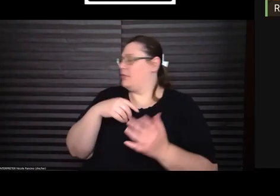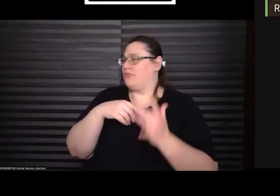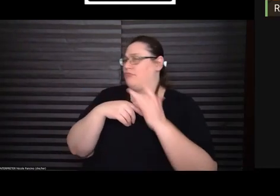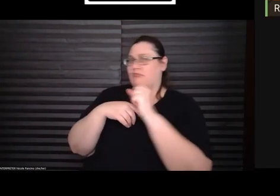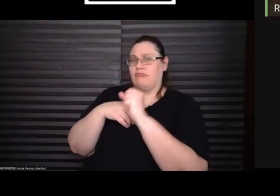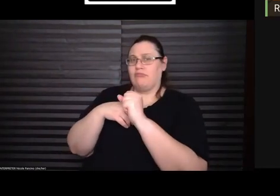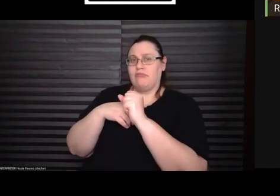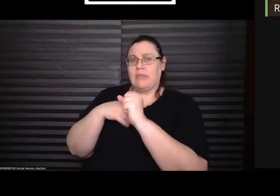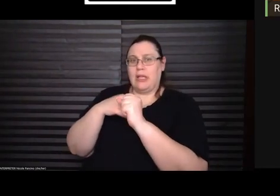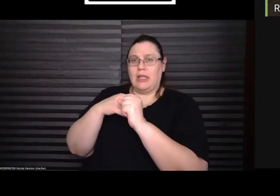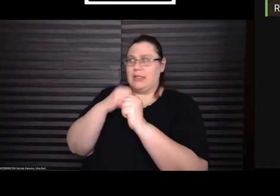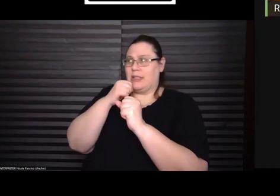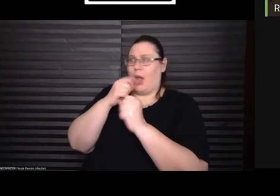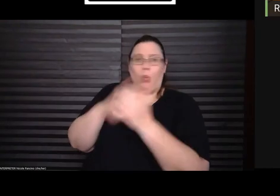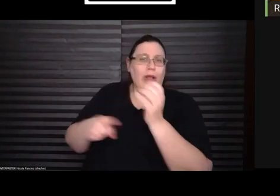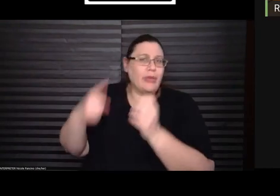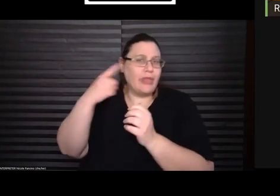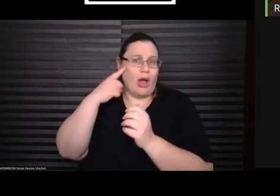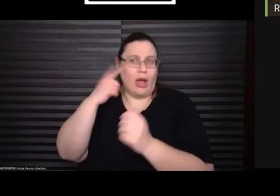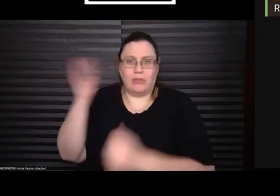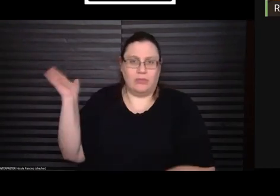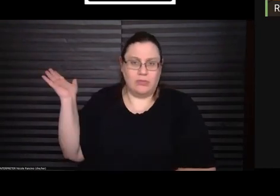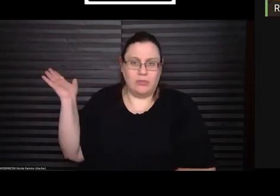it not being what you thought it was,